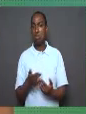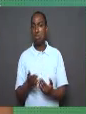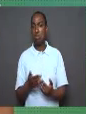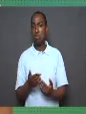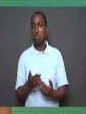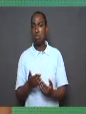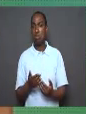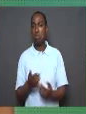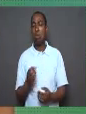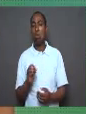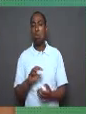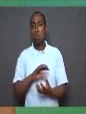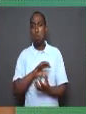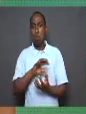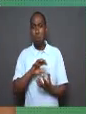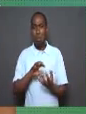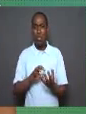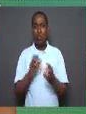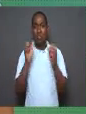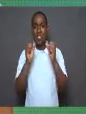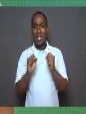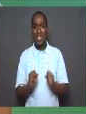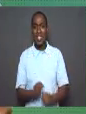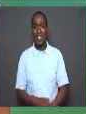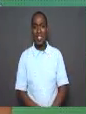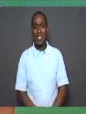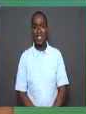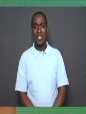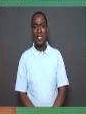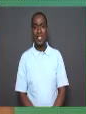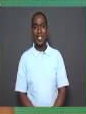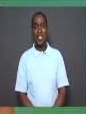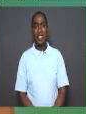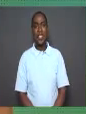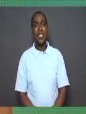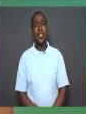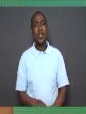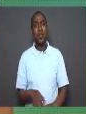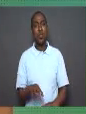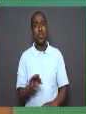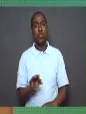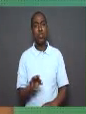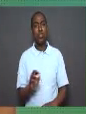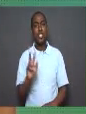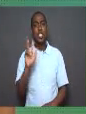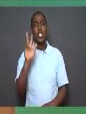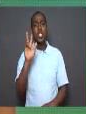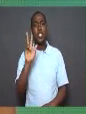or complexity of the structure, they fall under one of